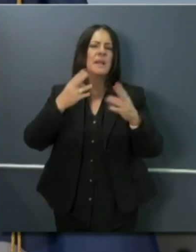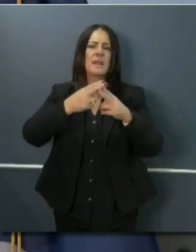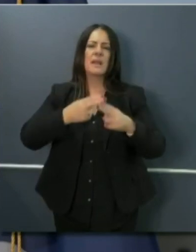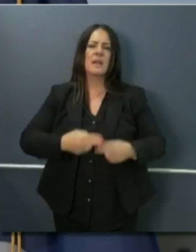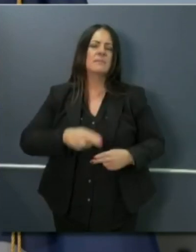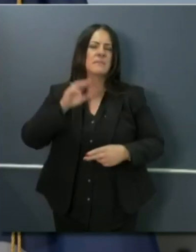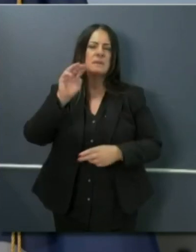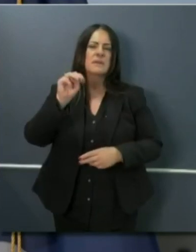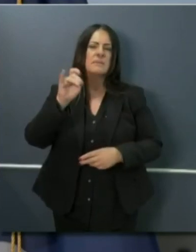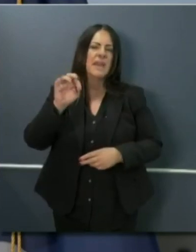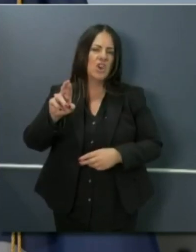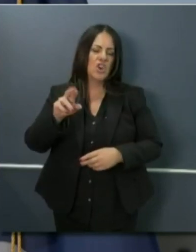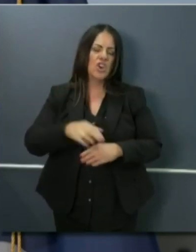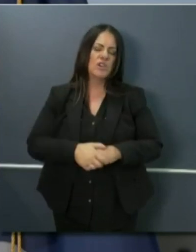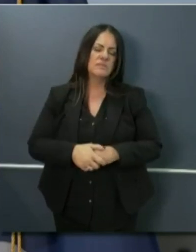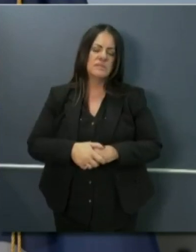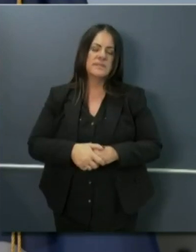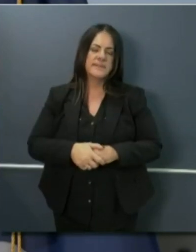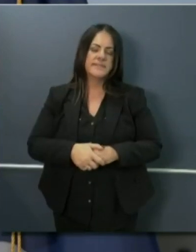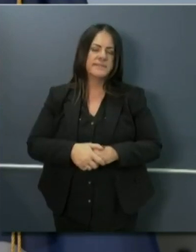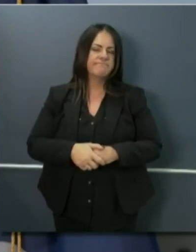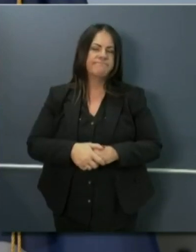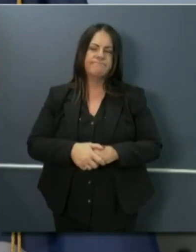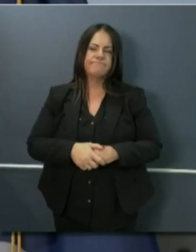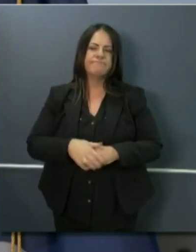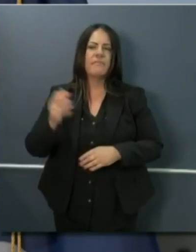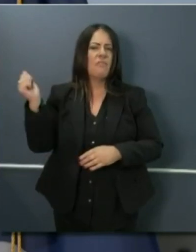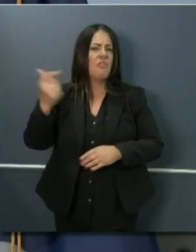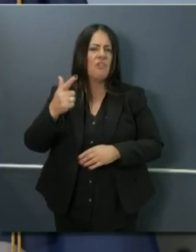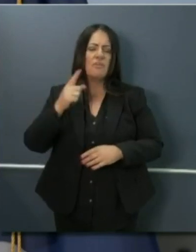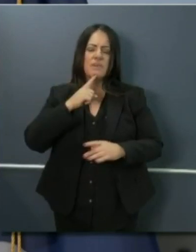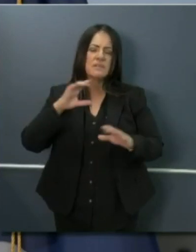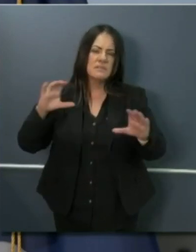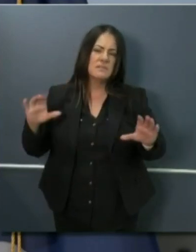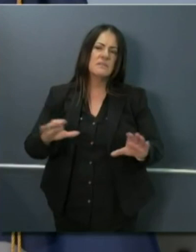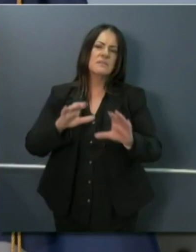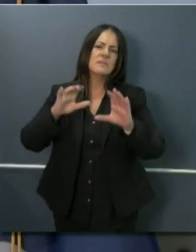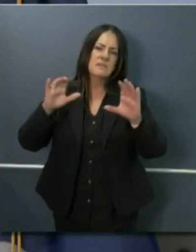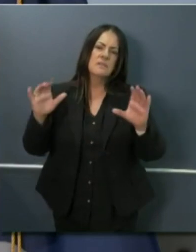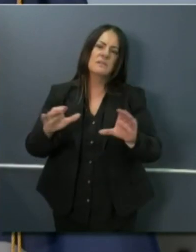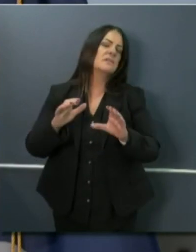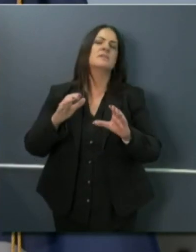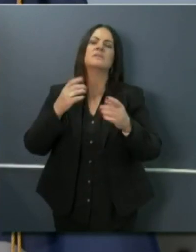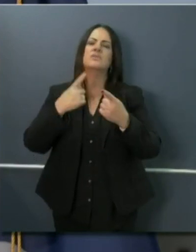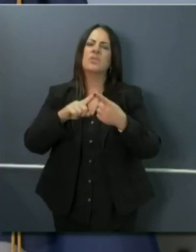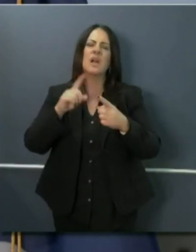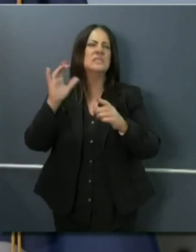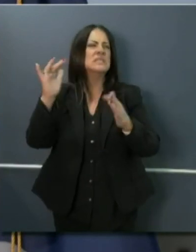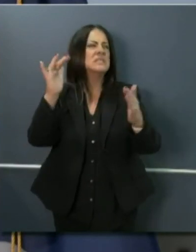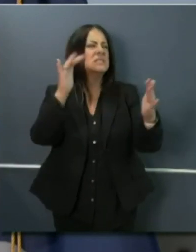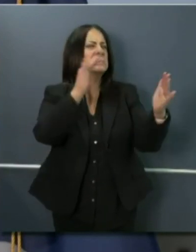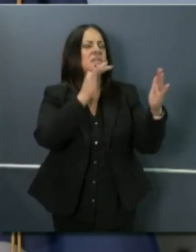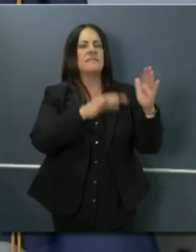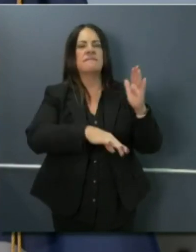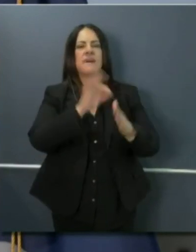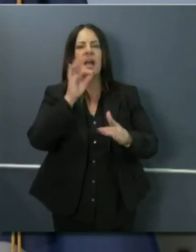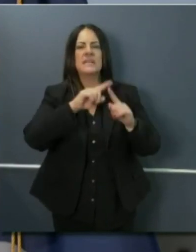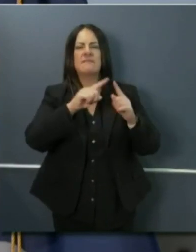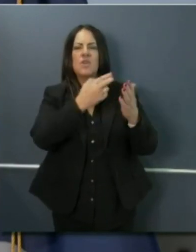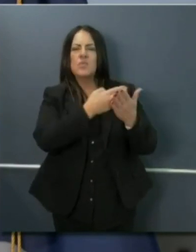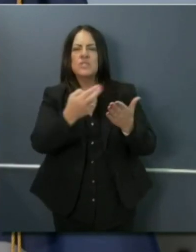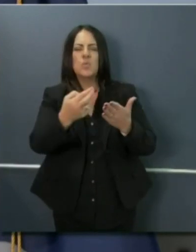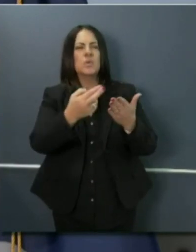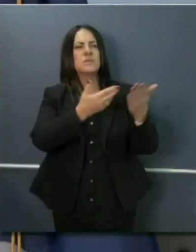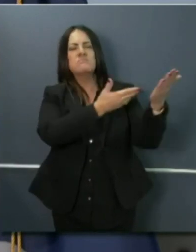Mayor London Breed, others that have been active in trying to get resourced through the state's